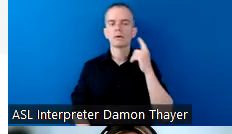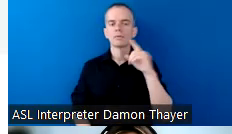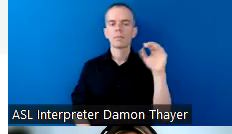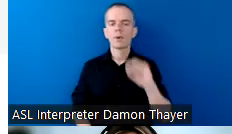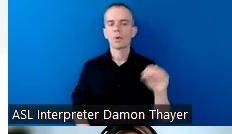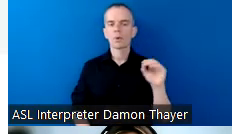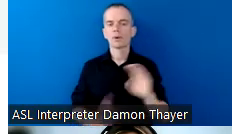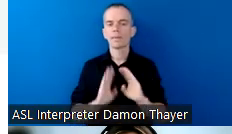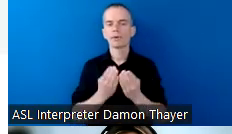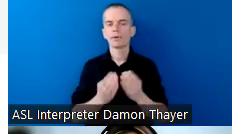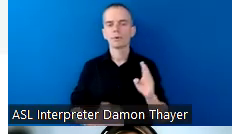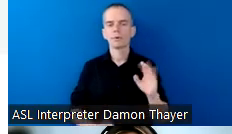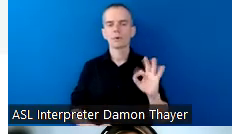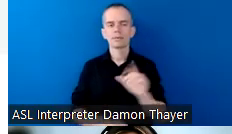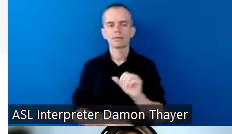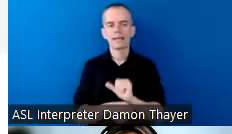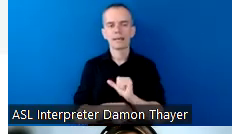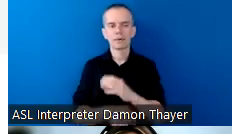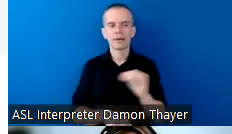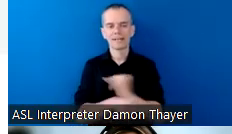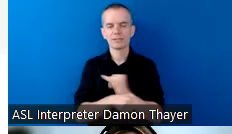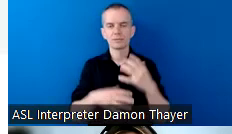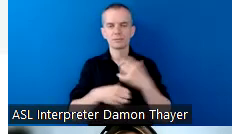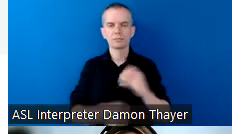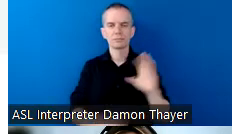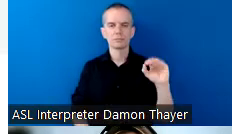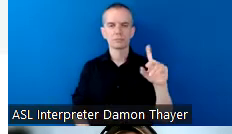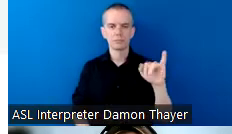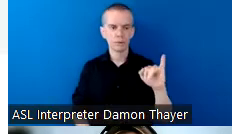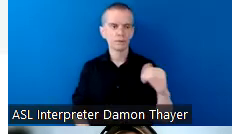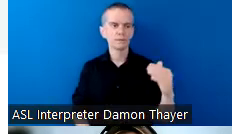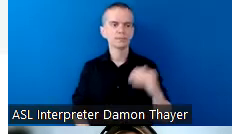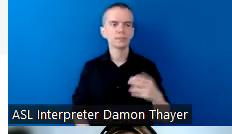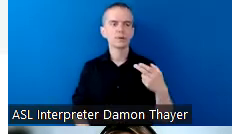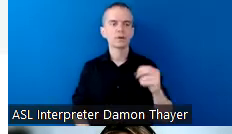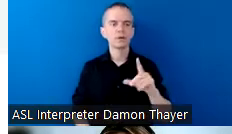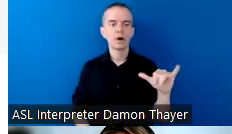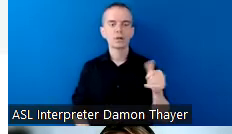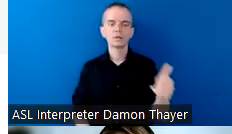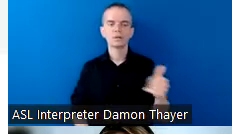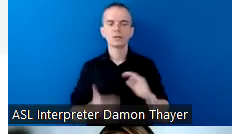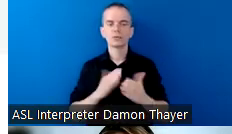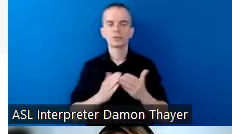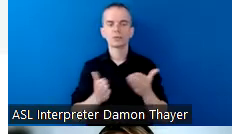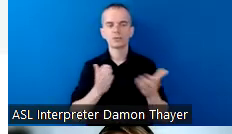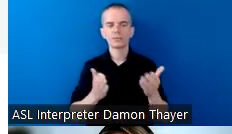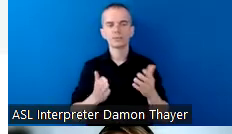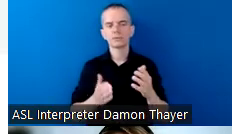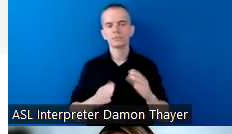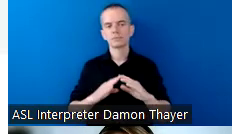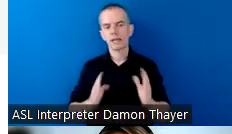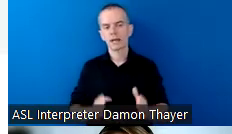ABOLI. And we have Holly and Evita from Oregon Housing and Community Services. Thank you for being today